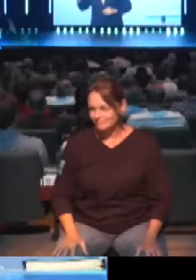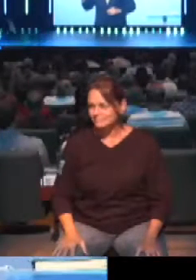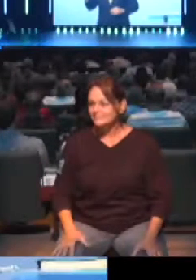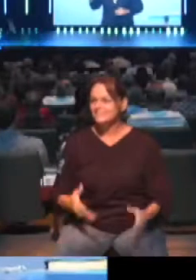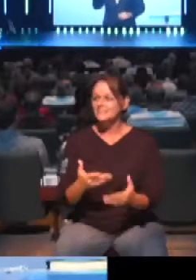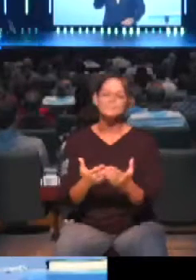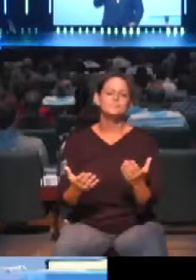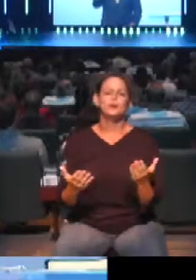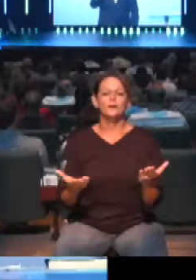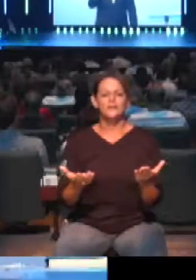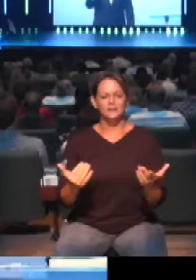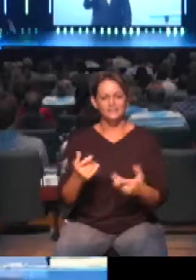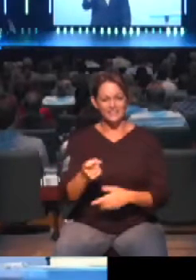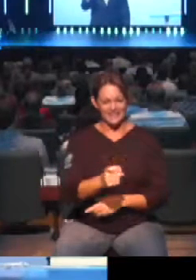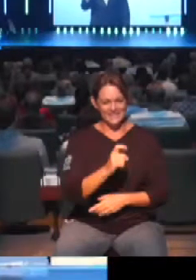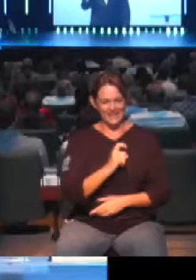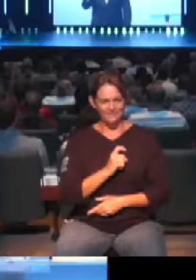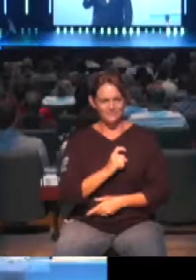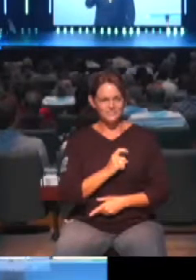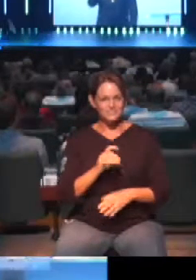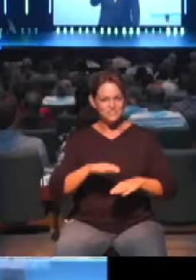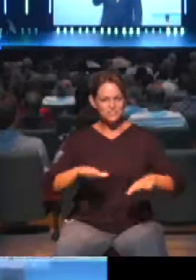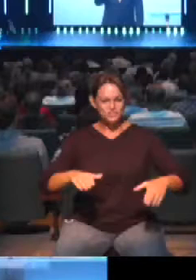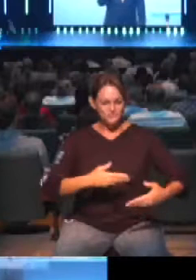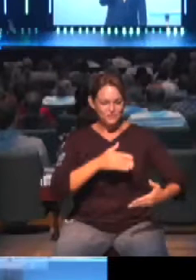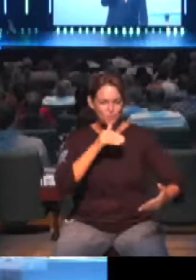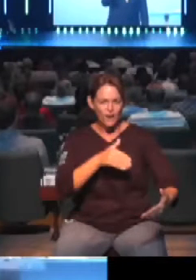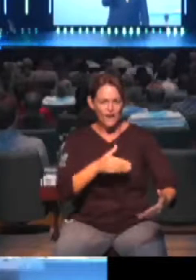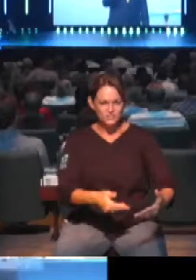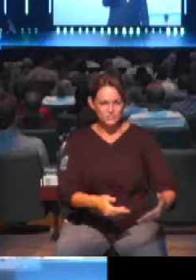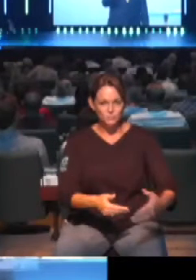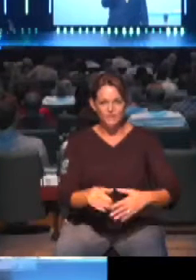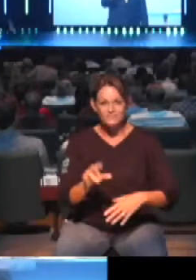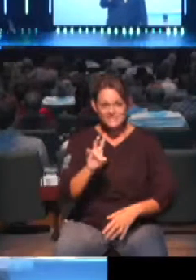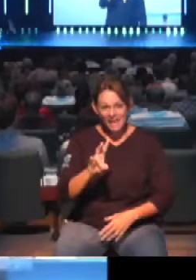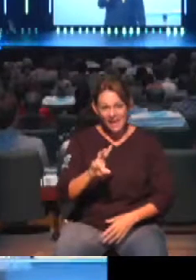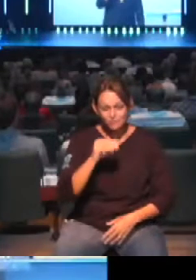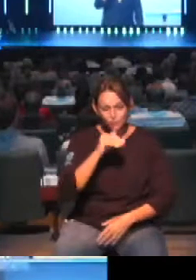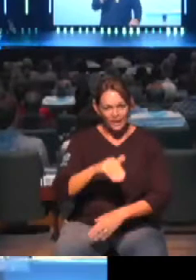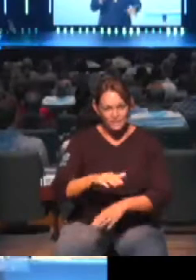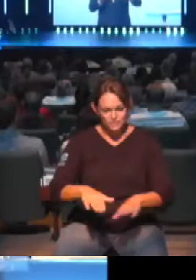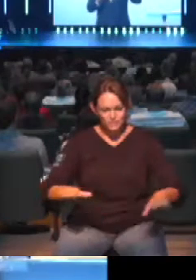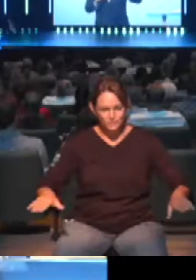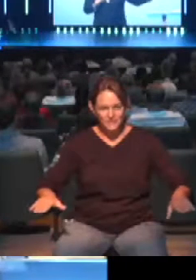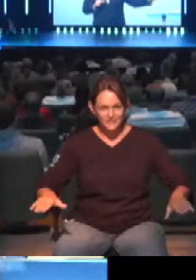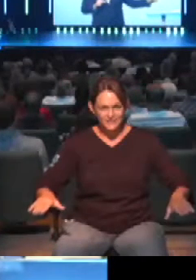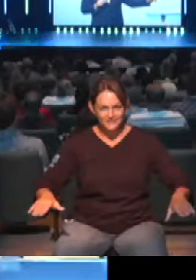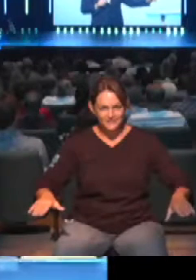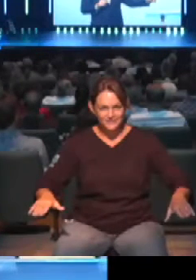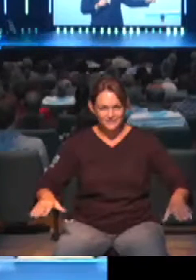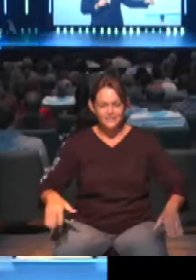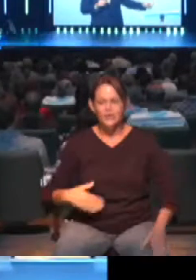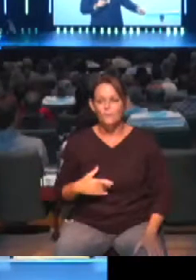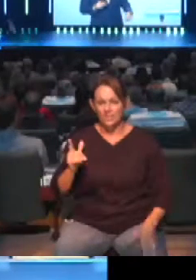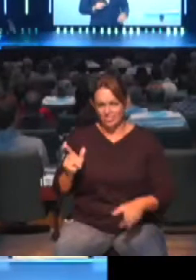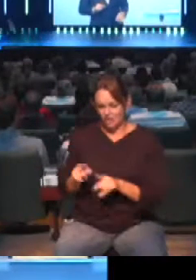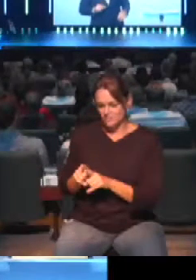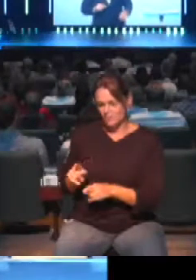good. They gave us grandchildren. And so we have 7 grandchildren with another one on the